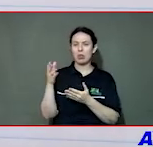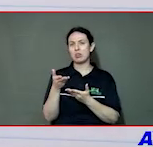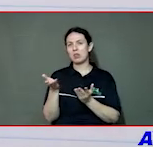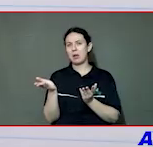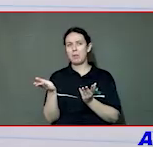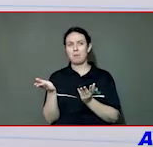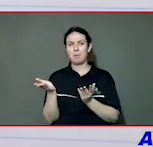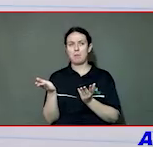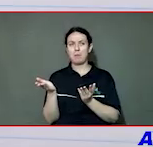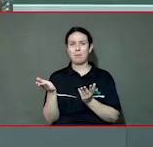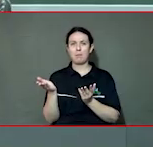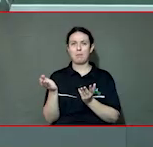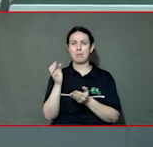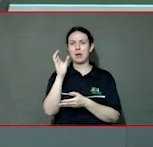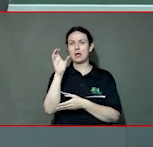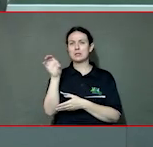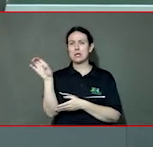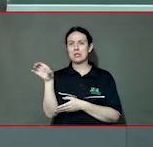cancel.